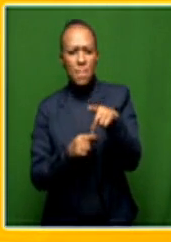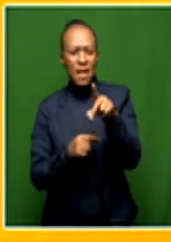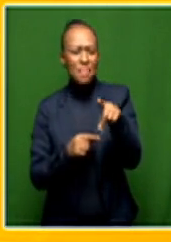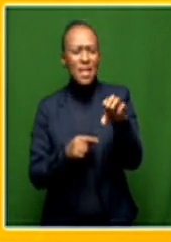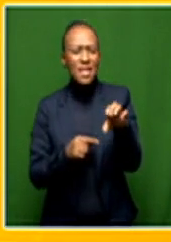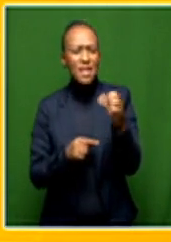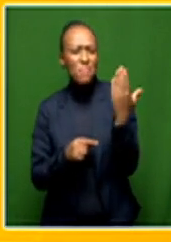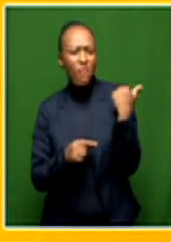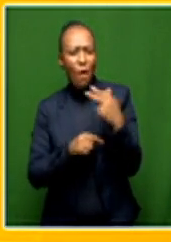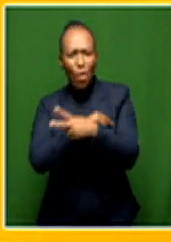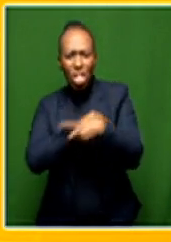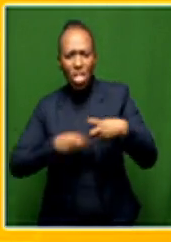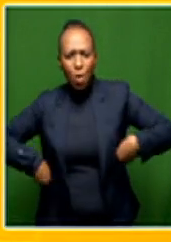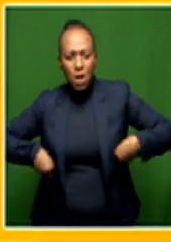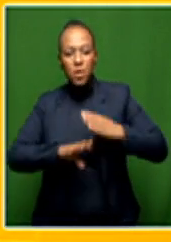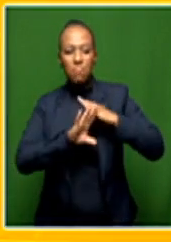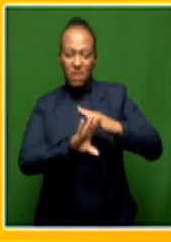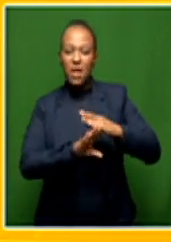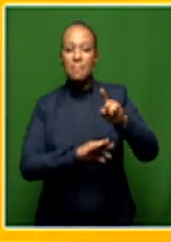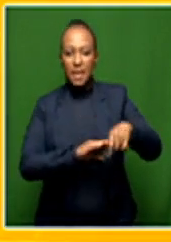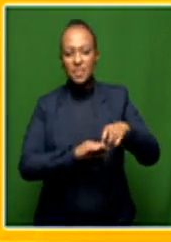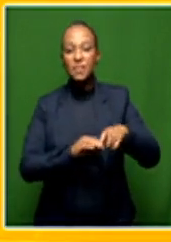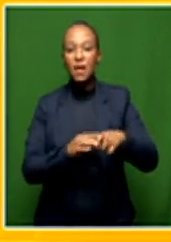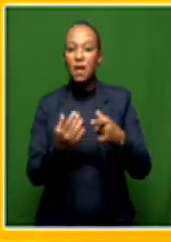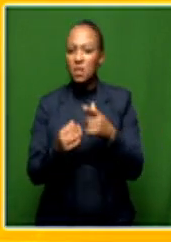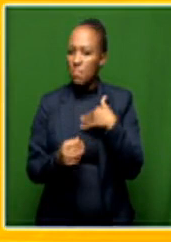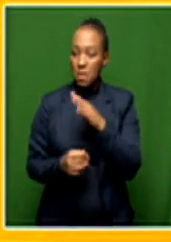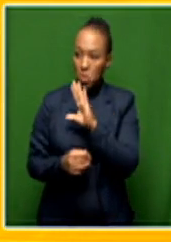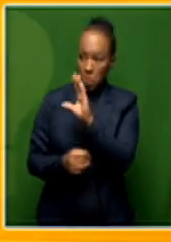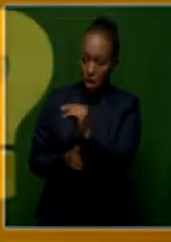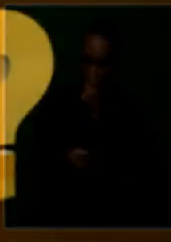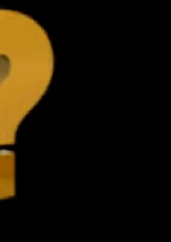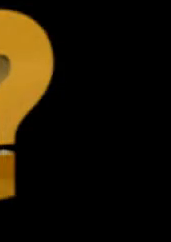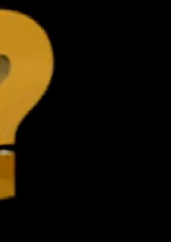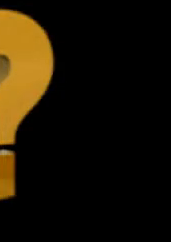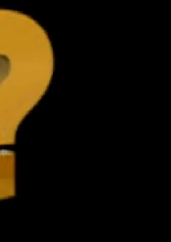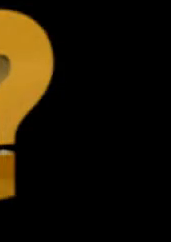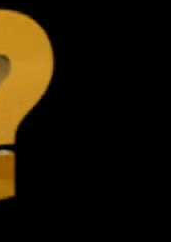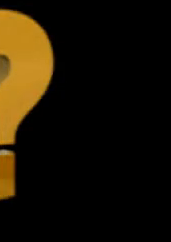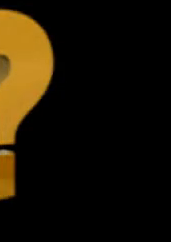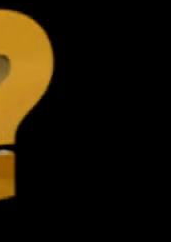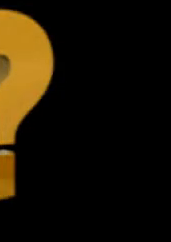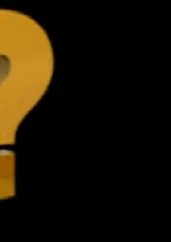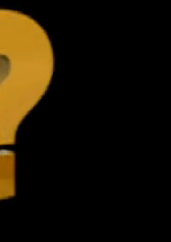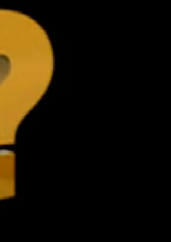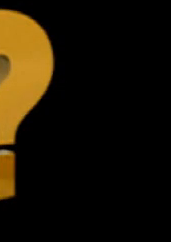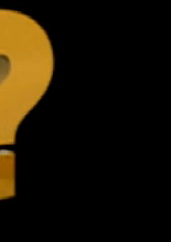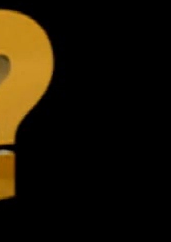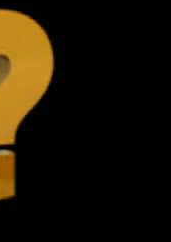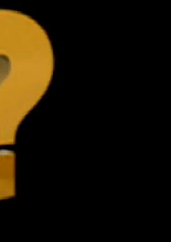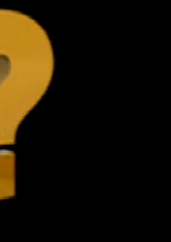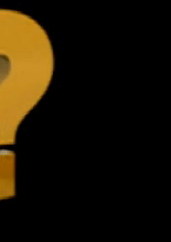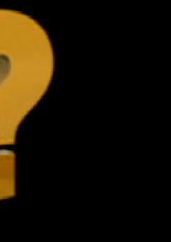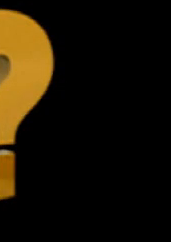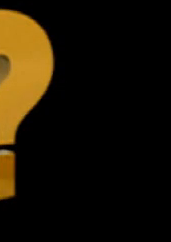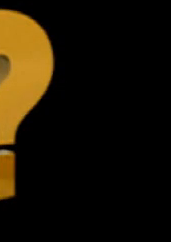tender scandals. So we're asking you in our question of the day as well what you think of Parliament's oversight duty. Is Parliament